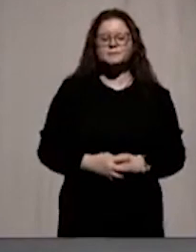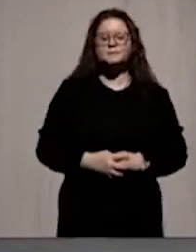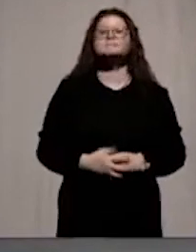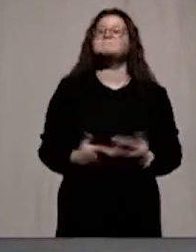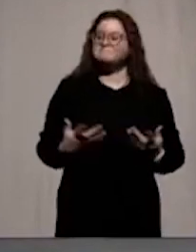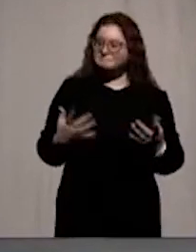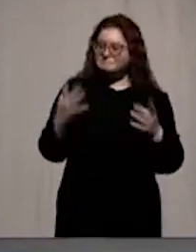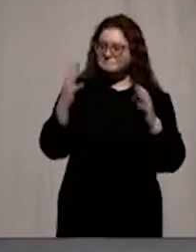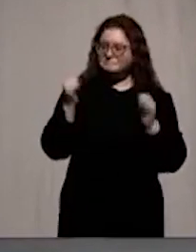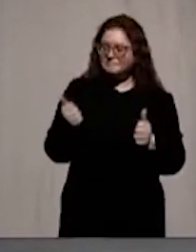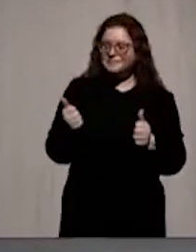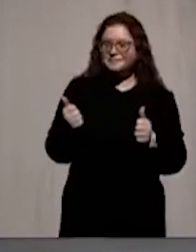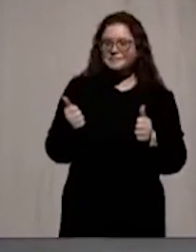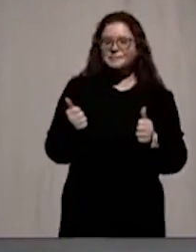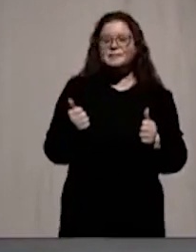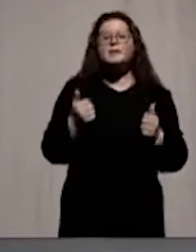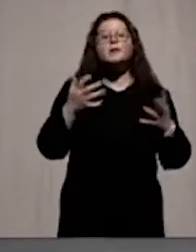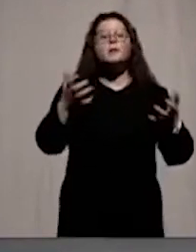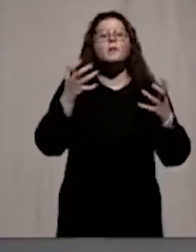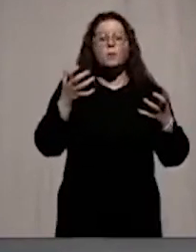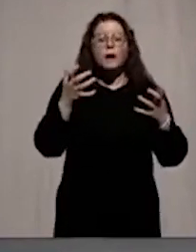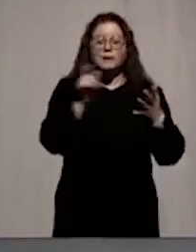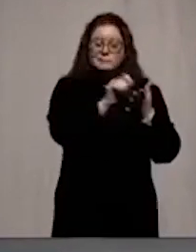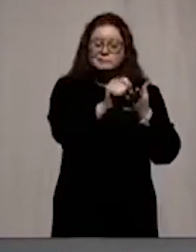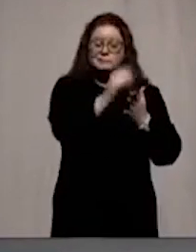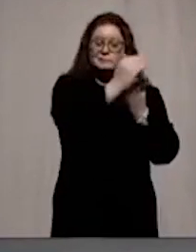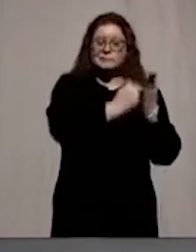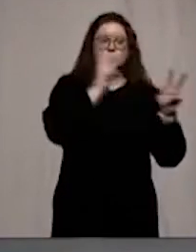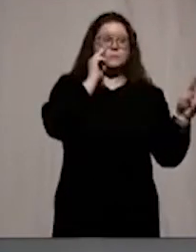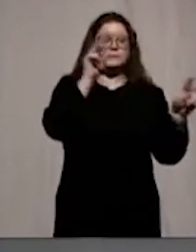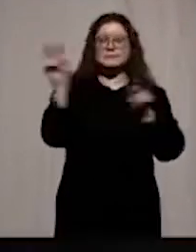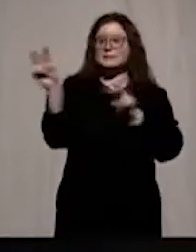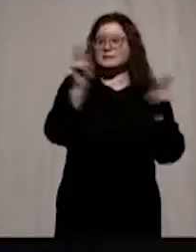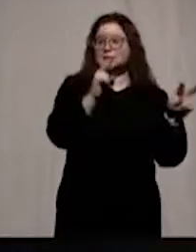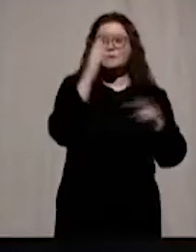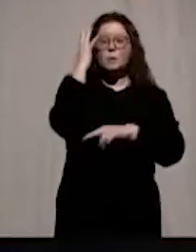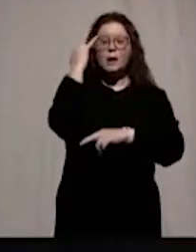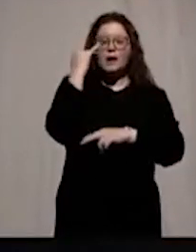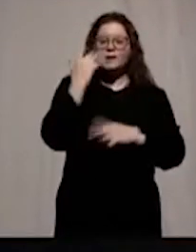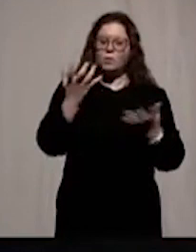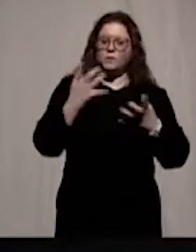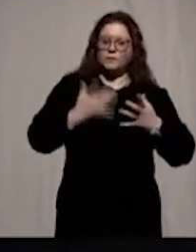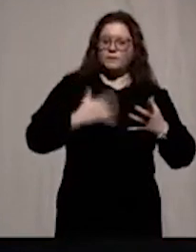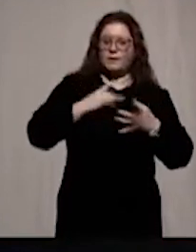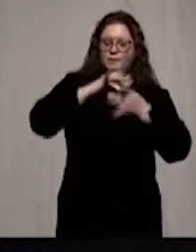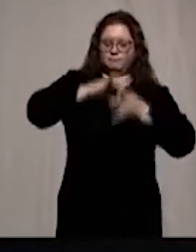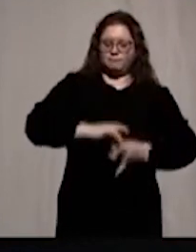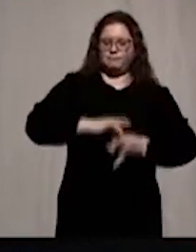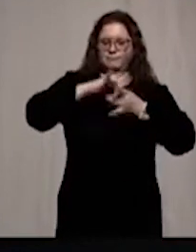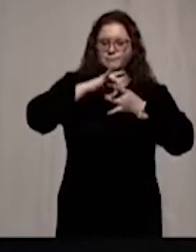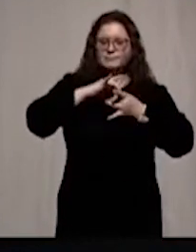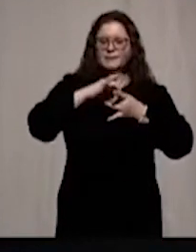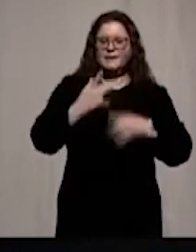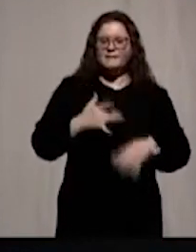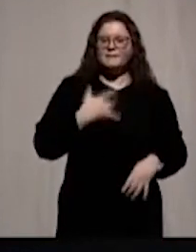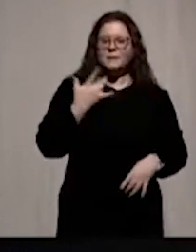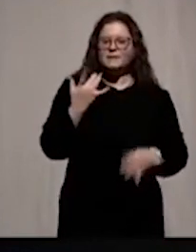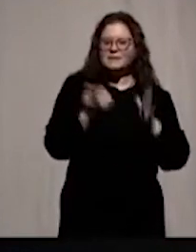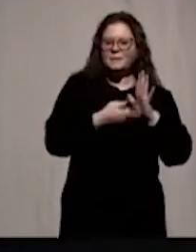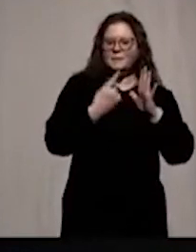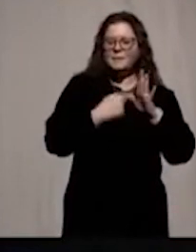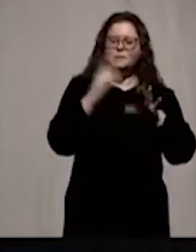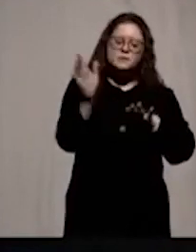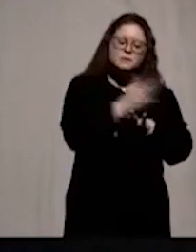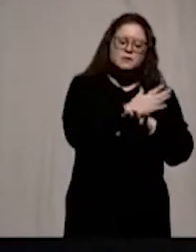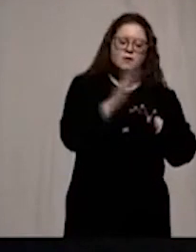I wanted you guys to be present in the moment. The whole thing about songwriting is, like I said, it was like time traveling, right? So the